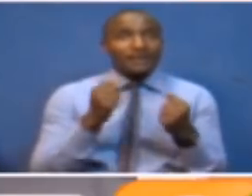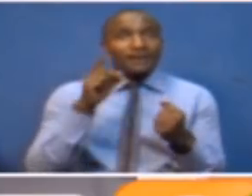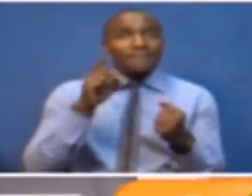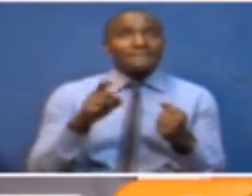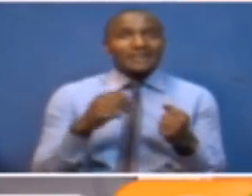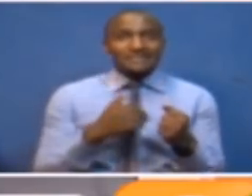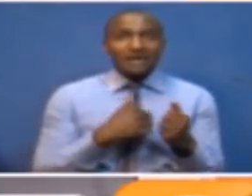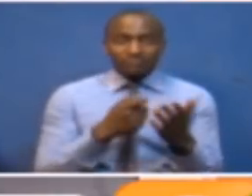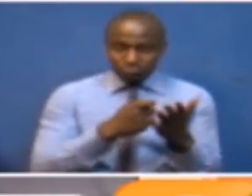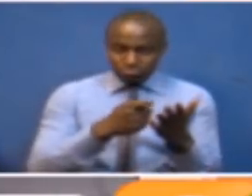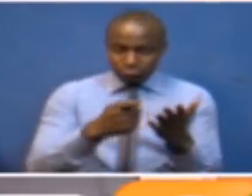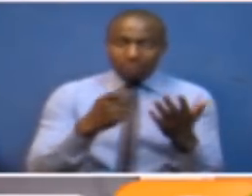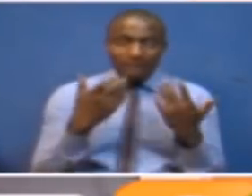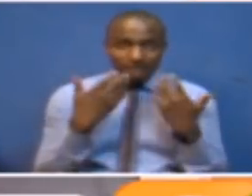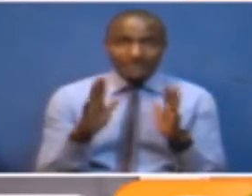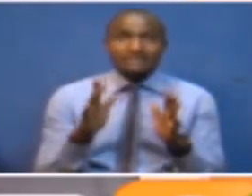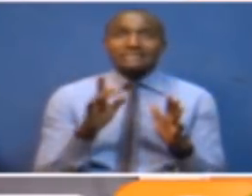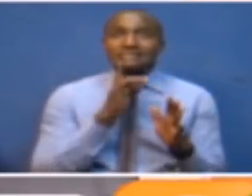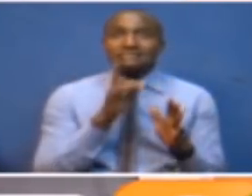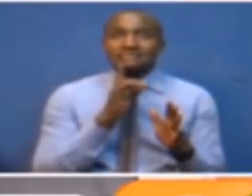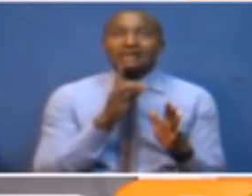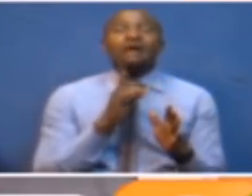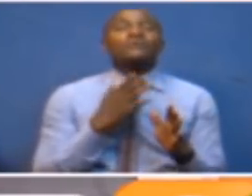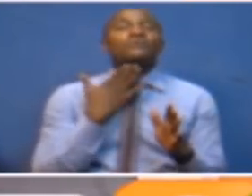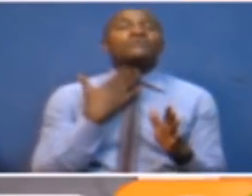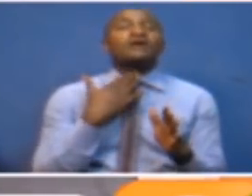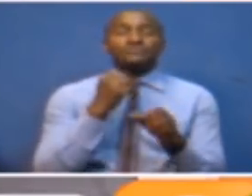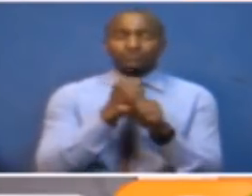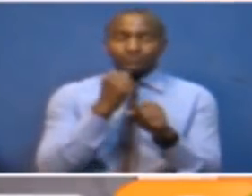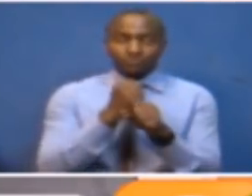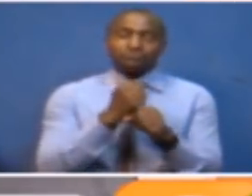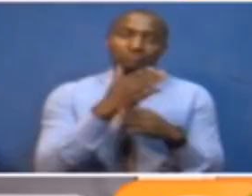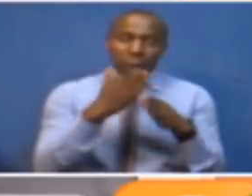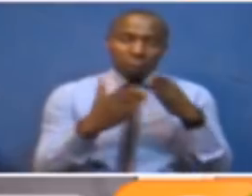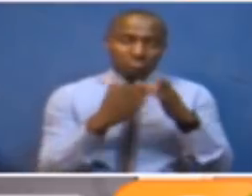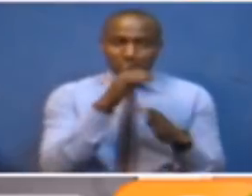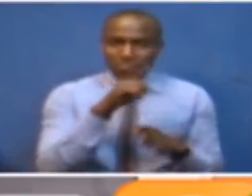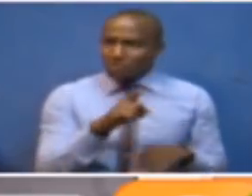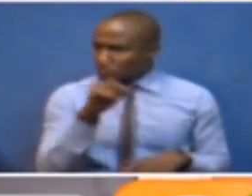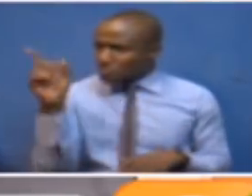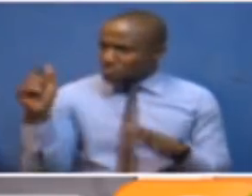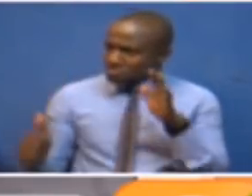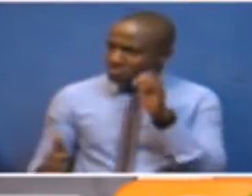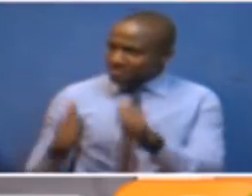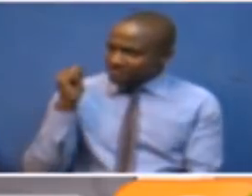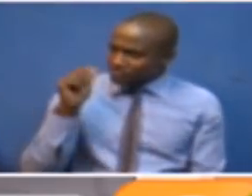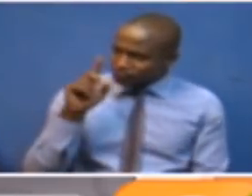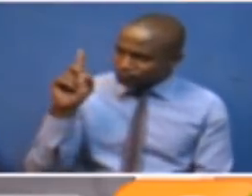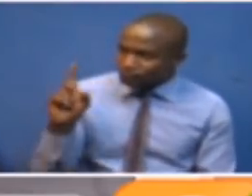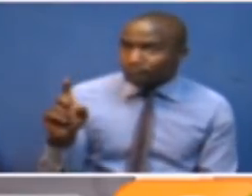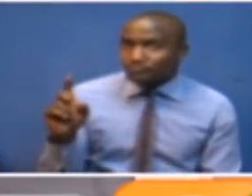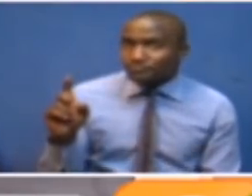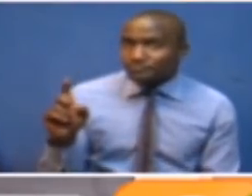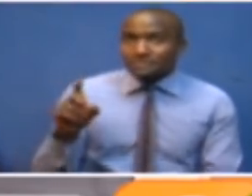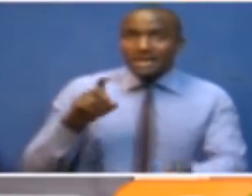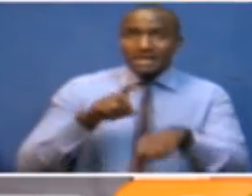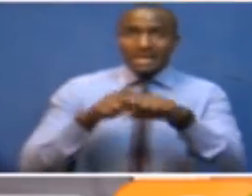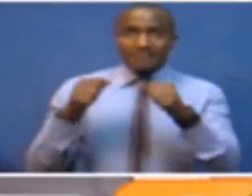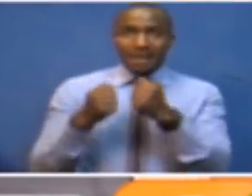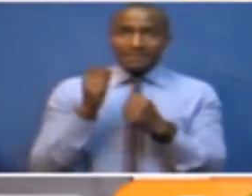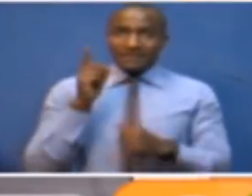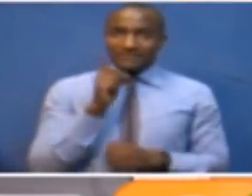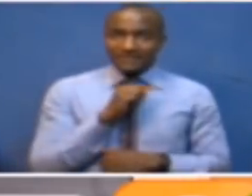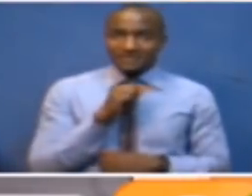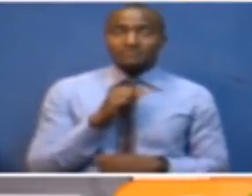up on your property that says, this is what we want to do with the property. Does anyone have any objections? Once you fulfill these two, you